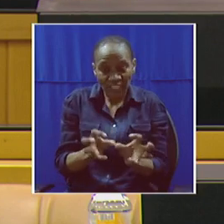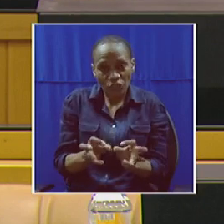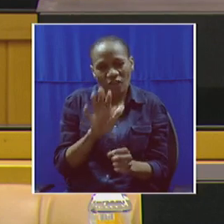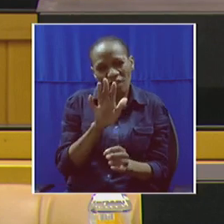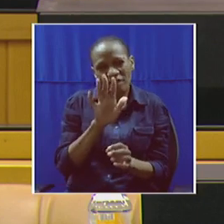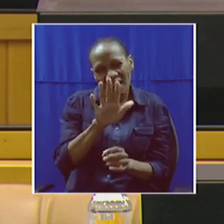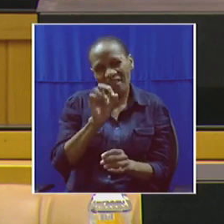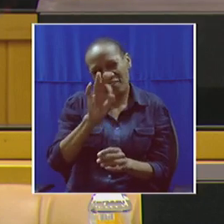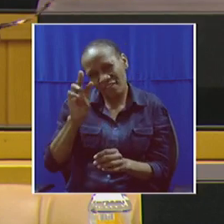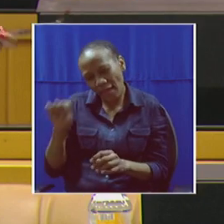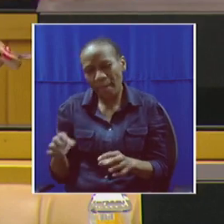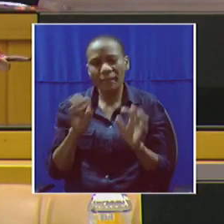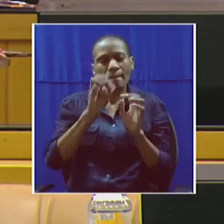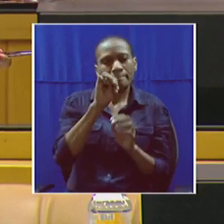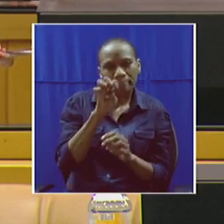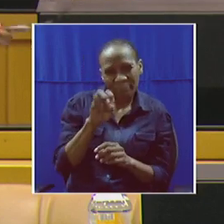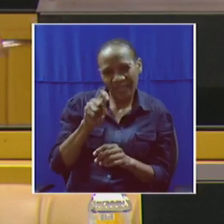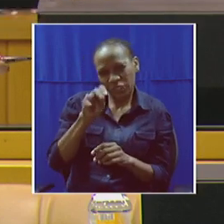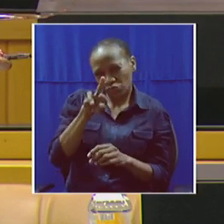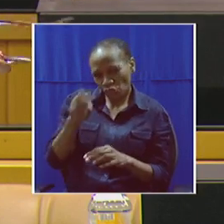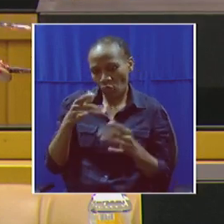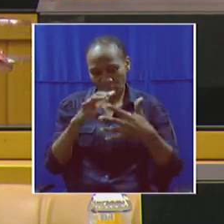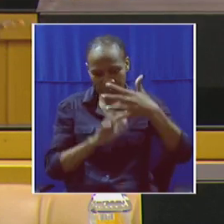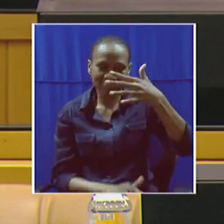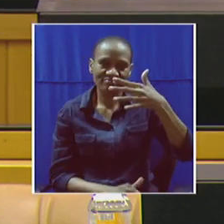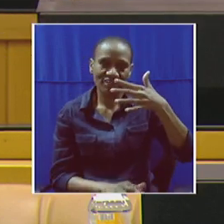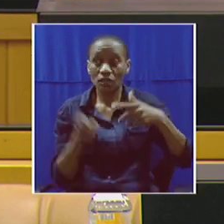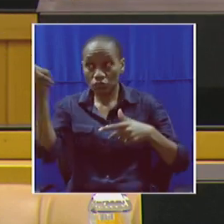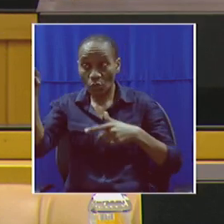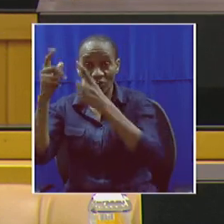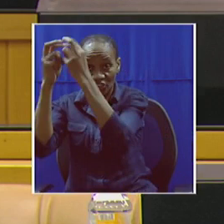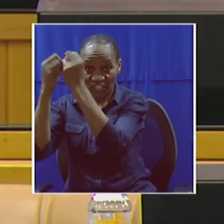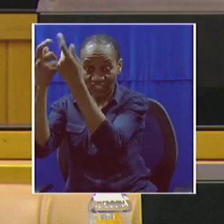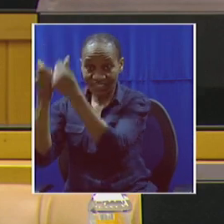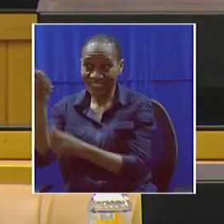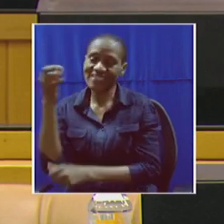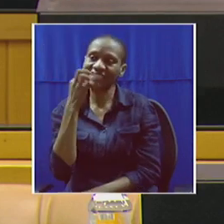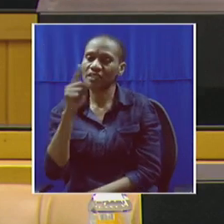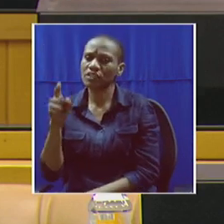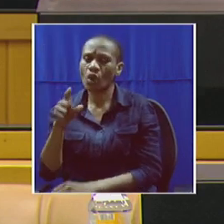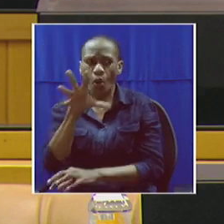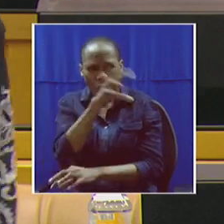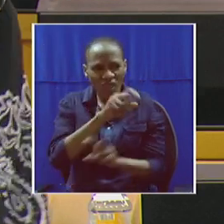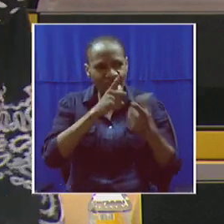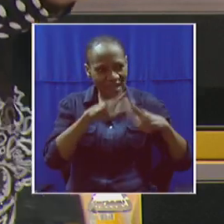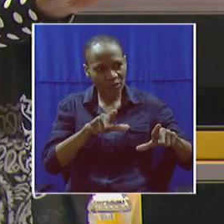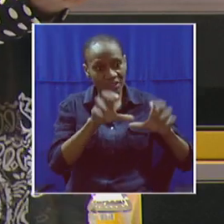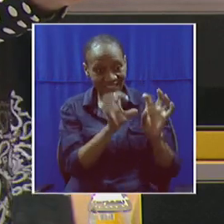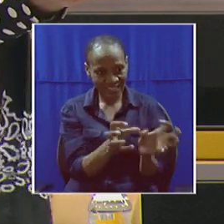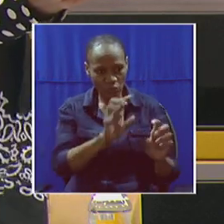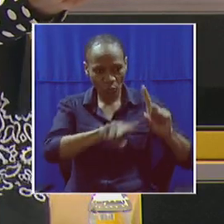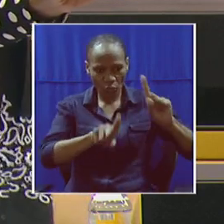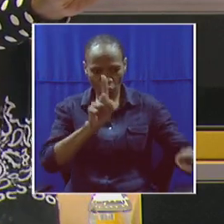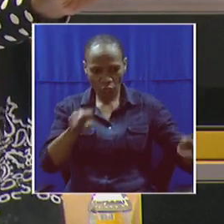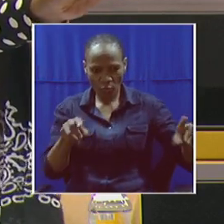FM Metro and other things so treasury said don't put them don't Club them together you have the